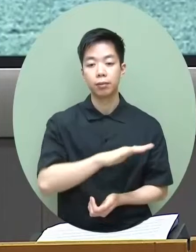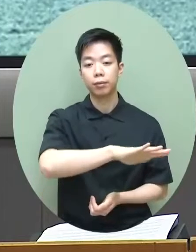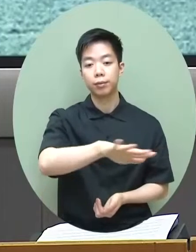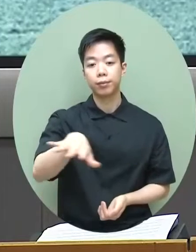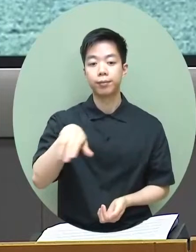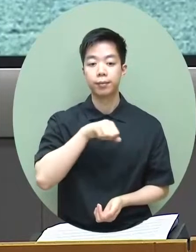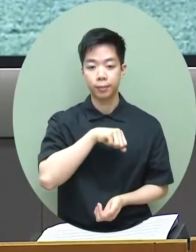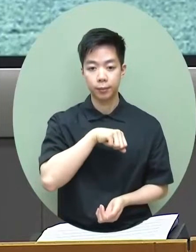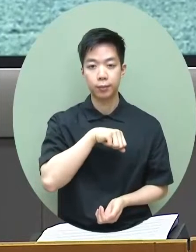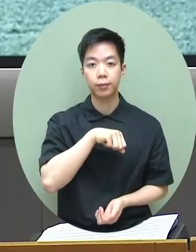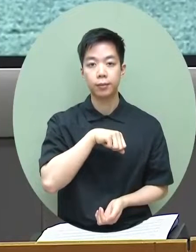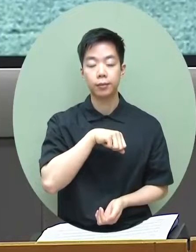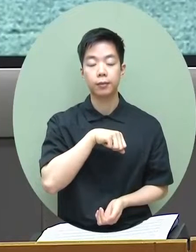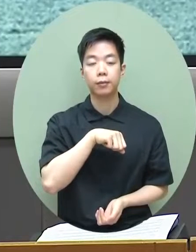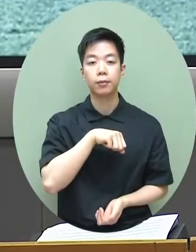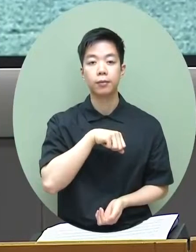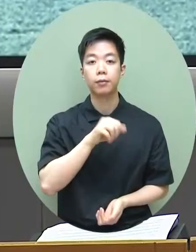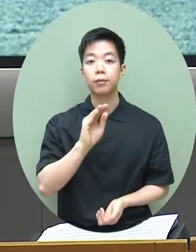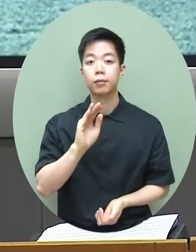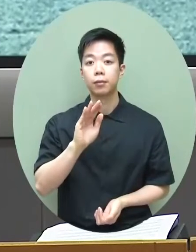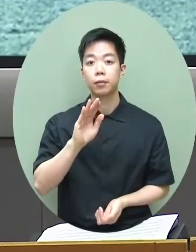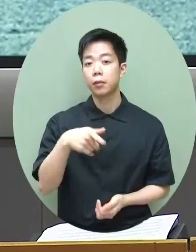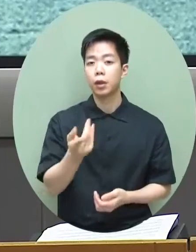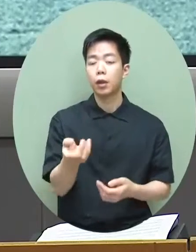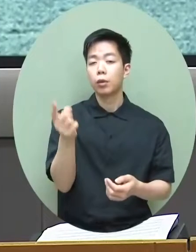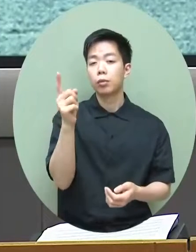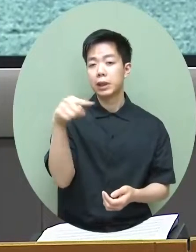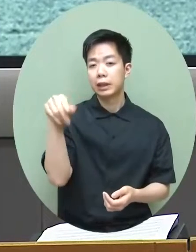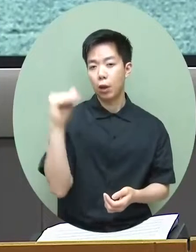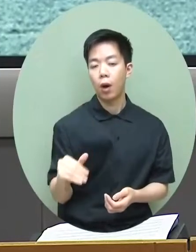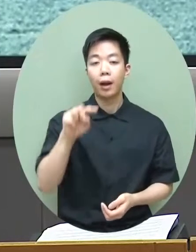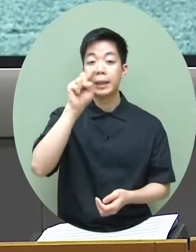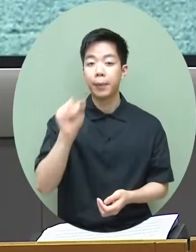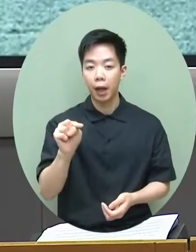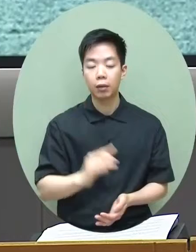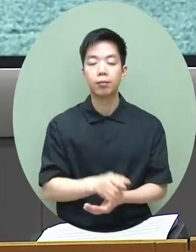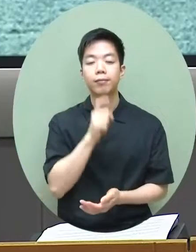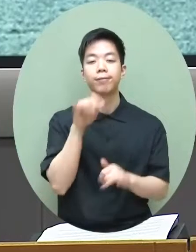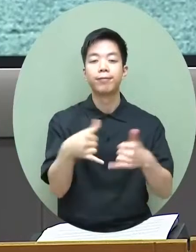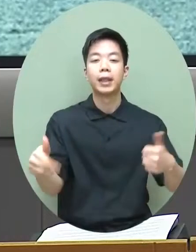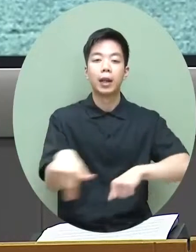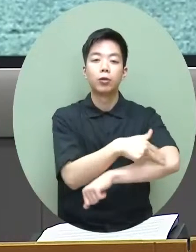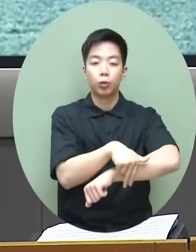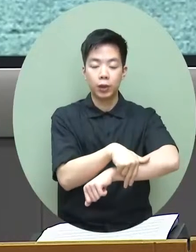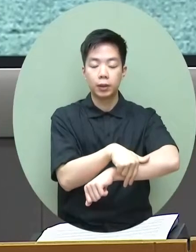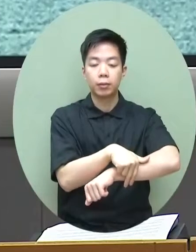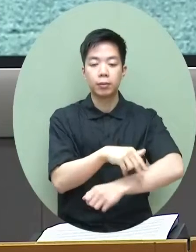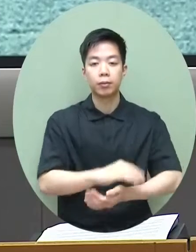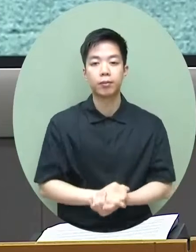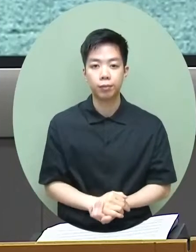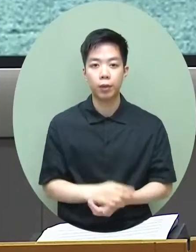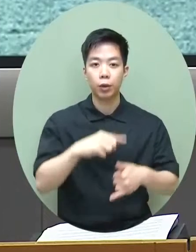cases, but we need to continue to observe social distancing measures and pay attention to personal hygiene. More importantly, we need to